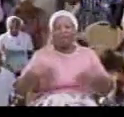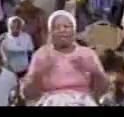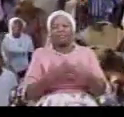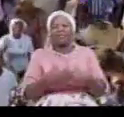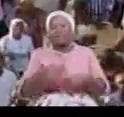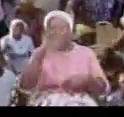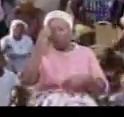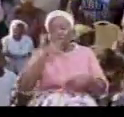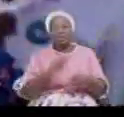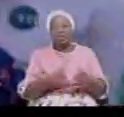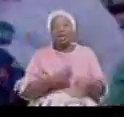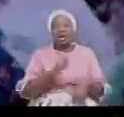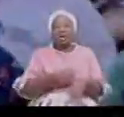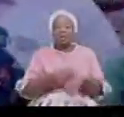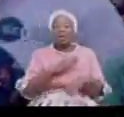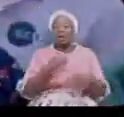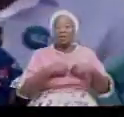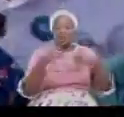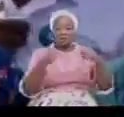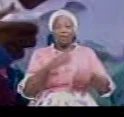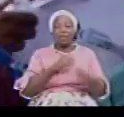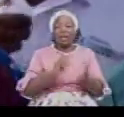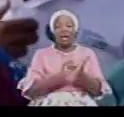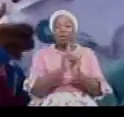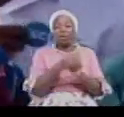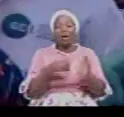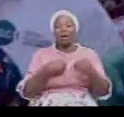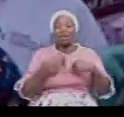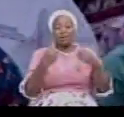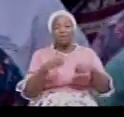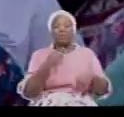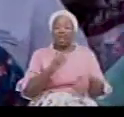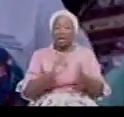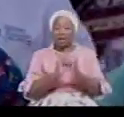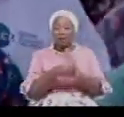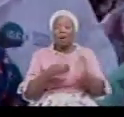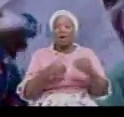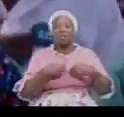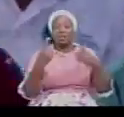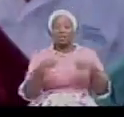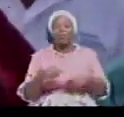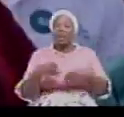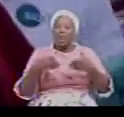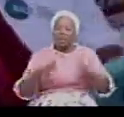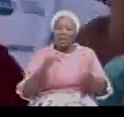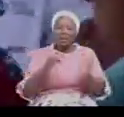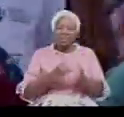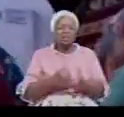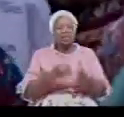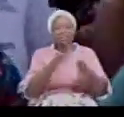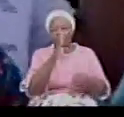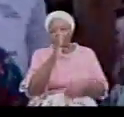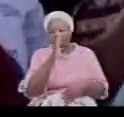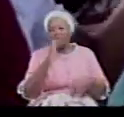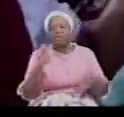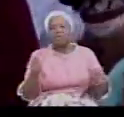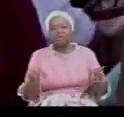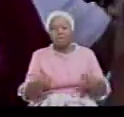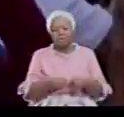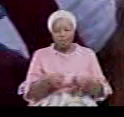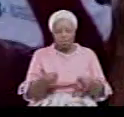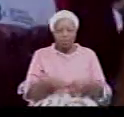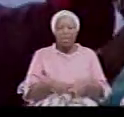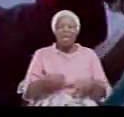has come. The hour has come. Lord, the hour has come. Let it be so. Let it be so. As thou